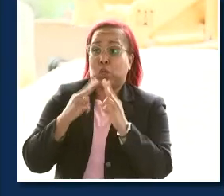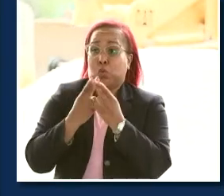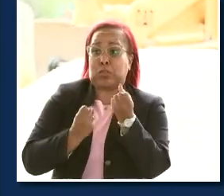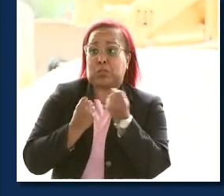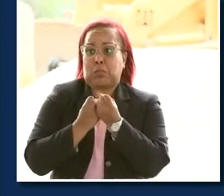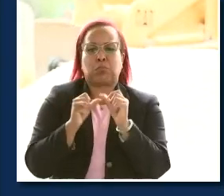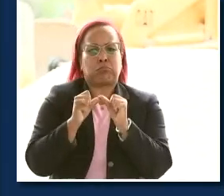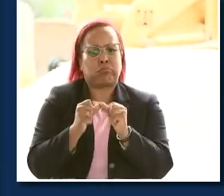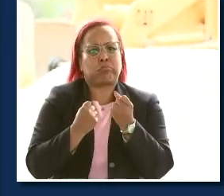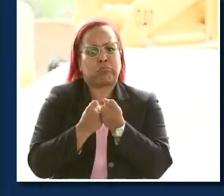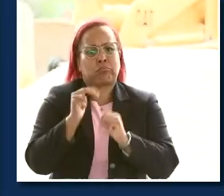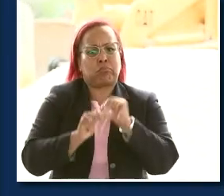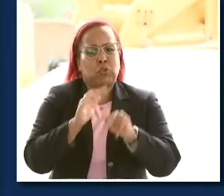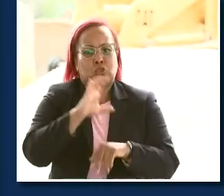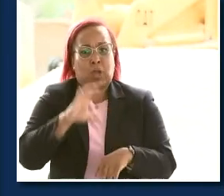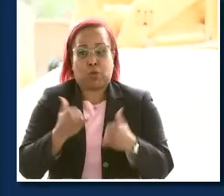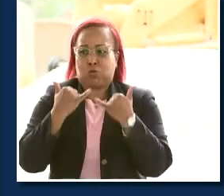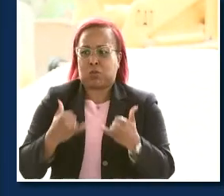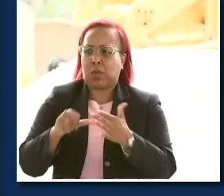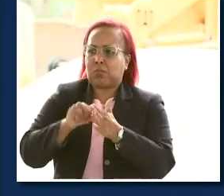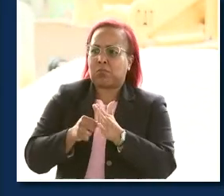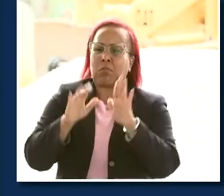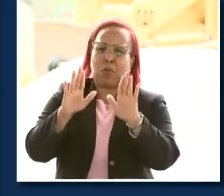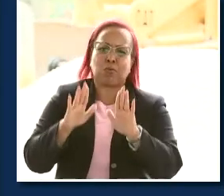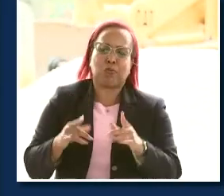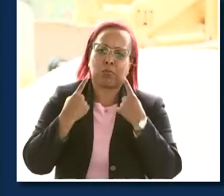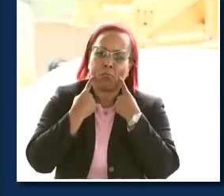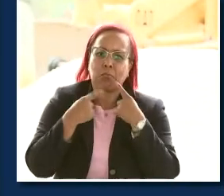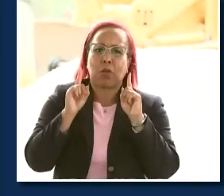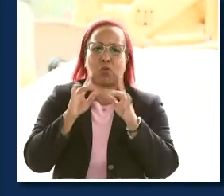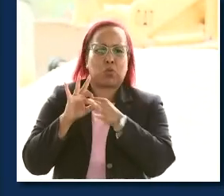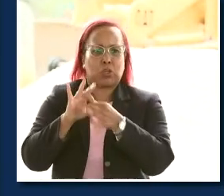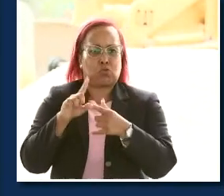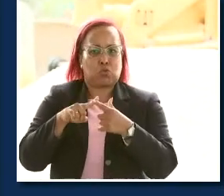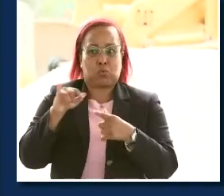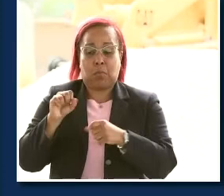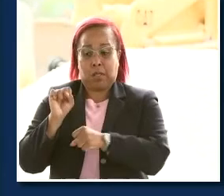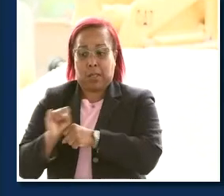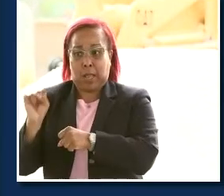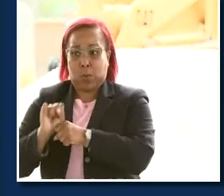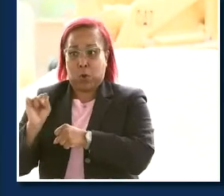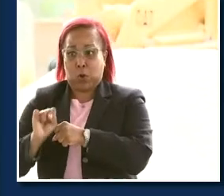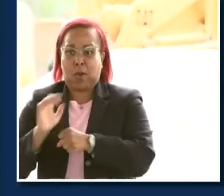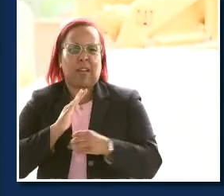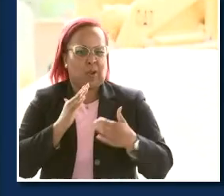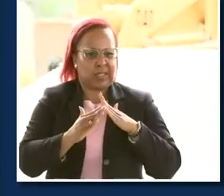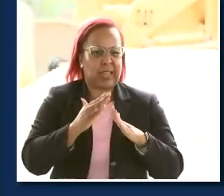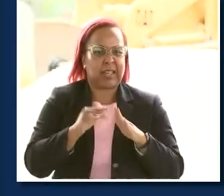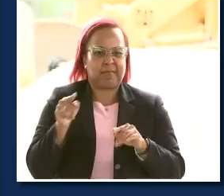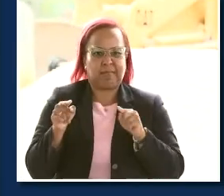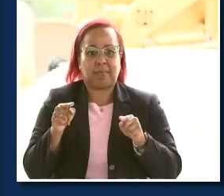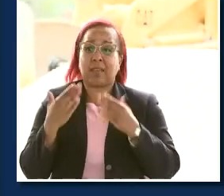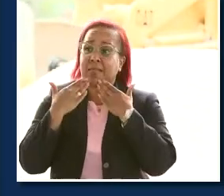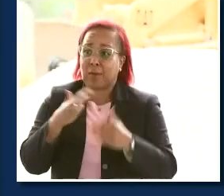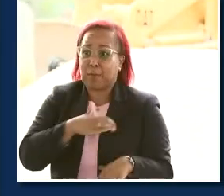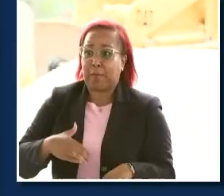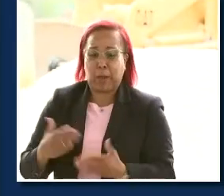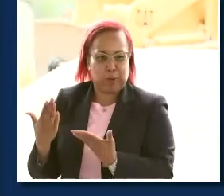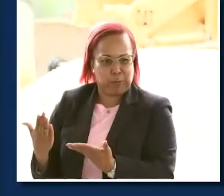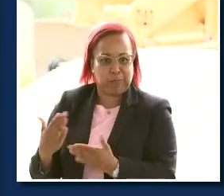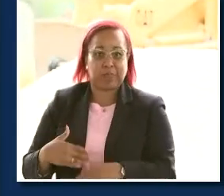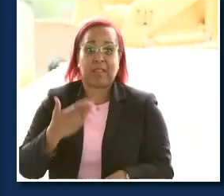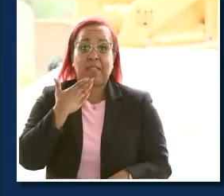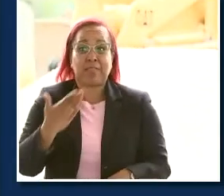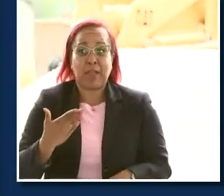continue to build Chicago. And today marks such another great milestone in relationship between labor and our city. Again, thank you, Mayor. Thank